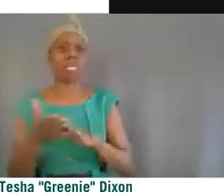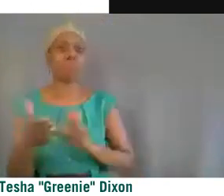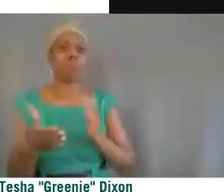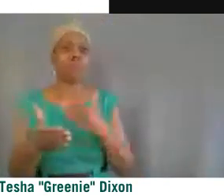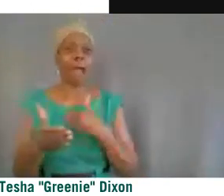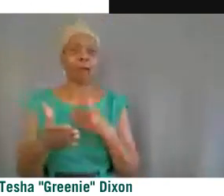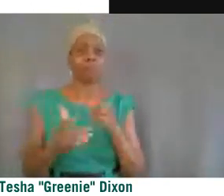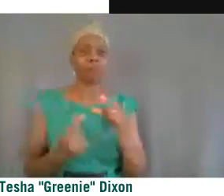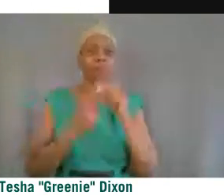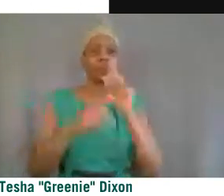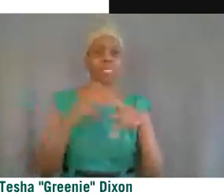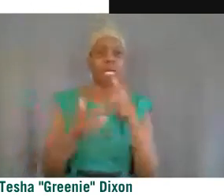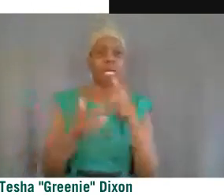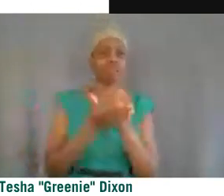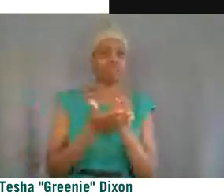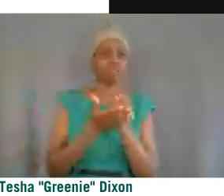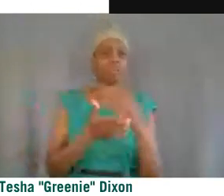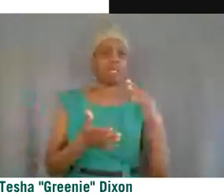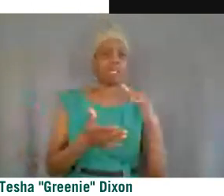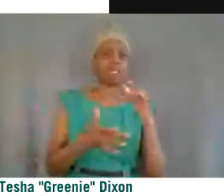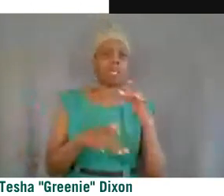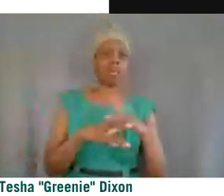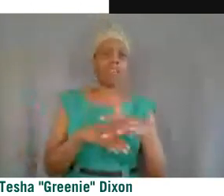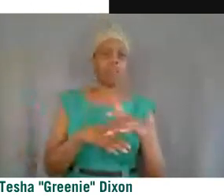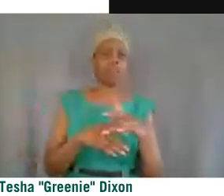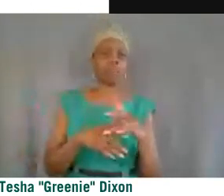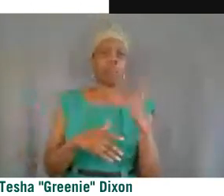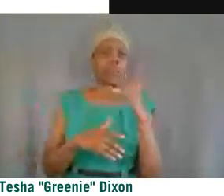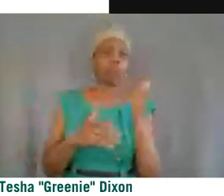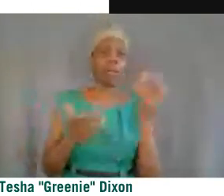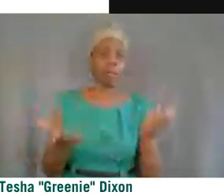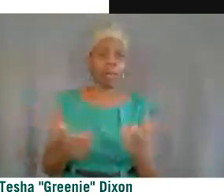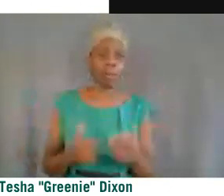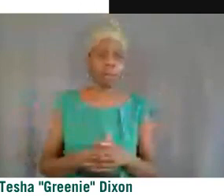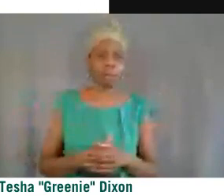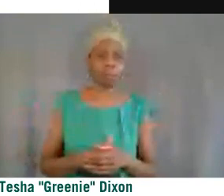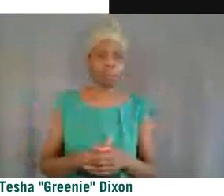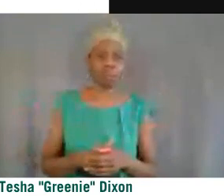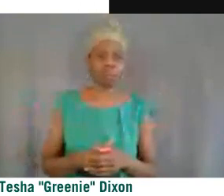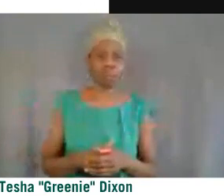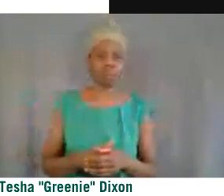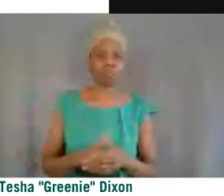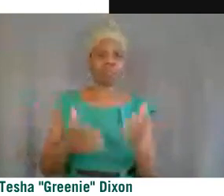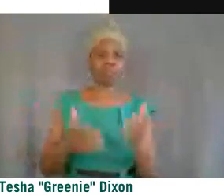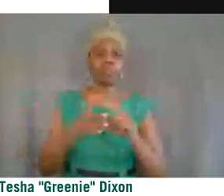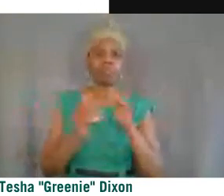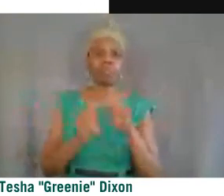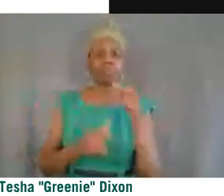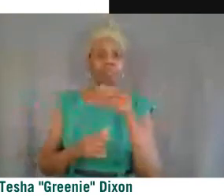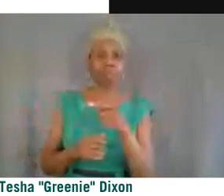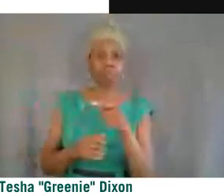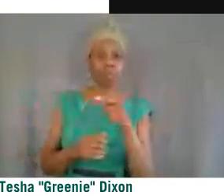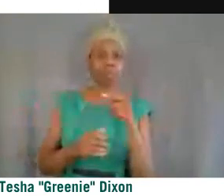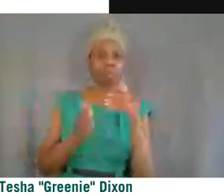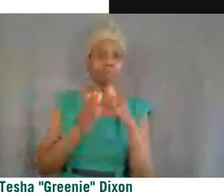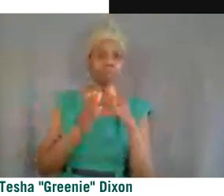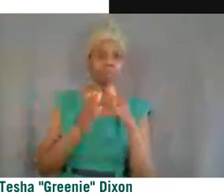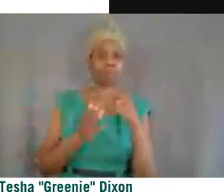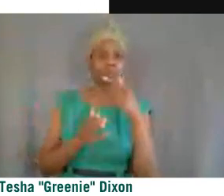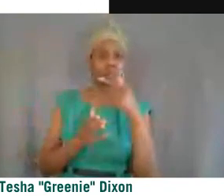of treatments? And Dr. Glader, I'd like to start with you, sort of thinking about some of